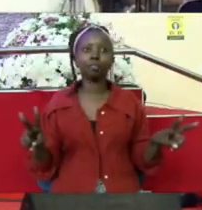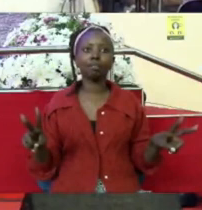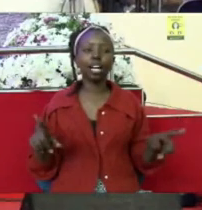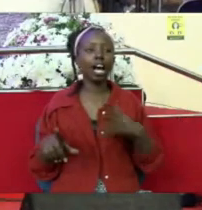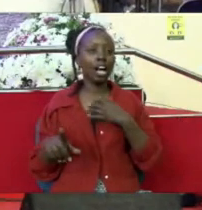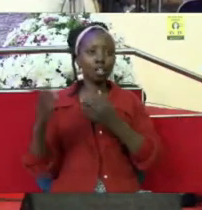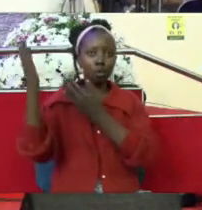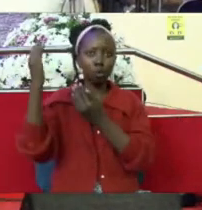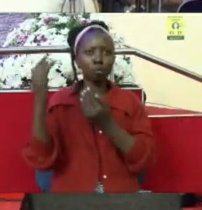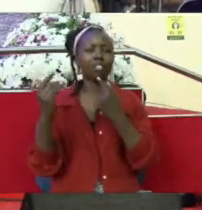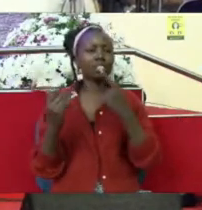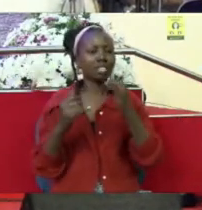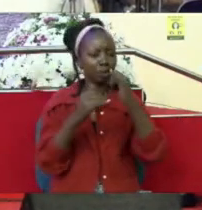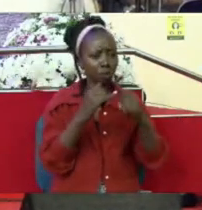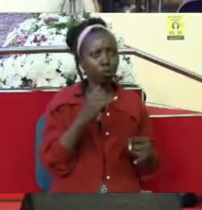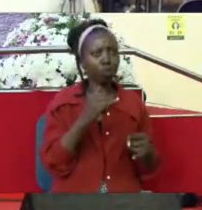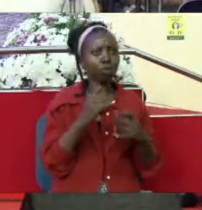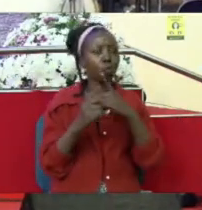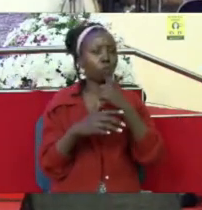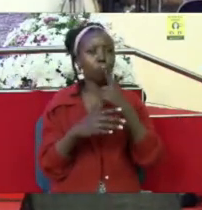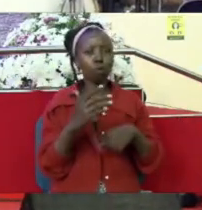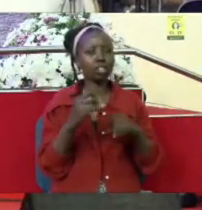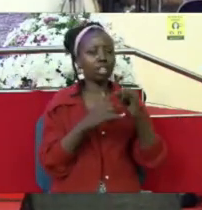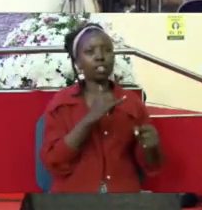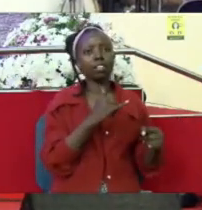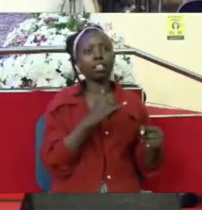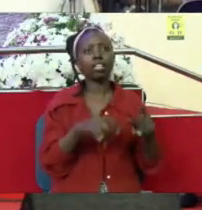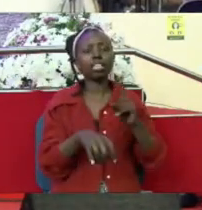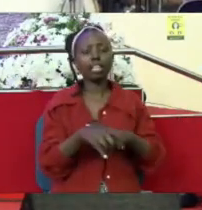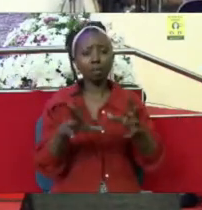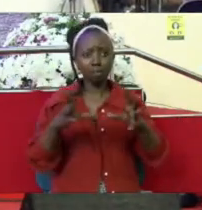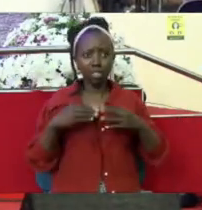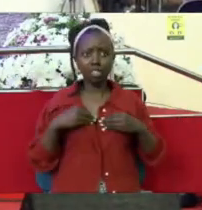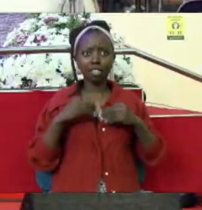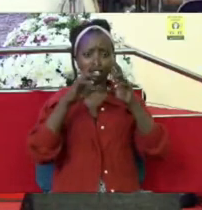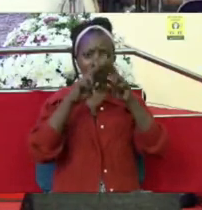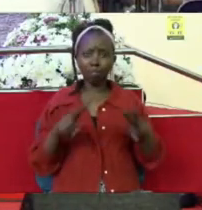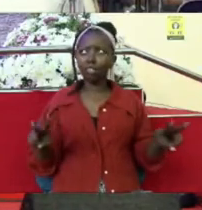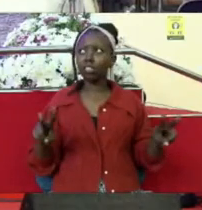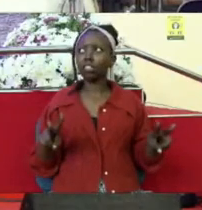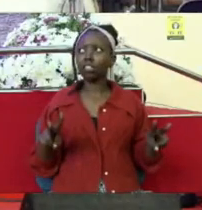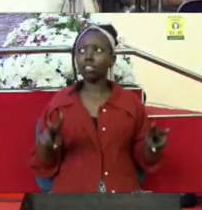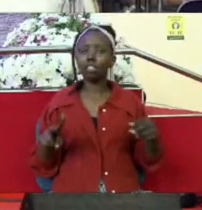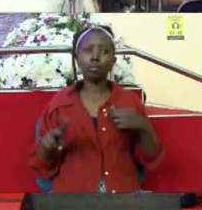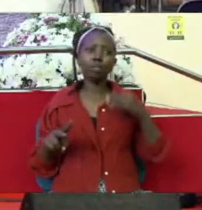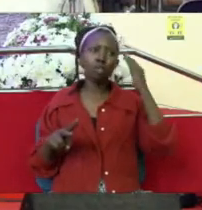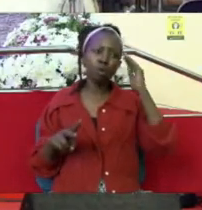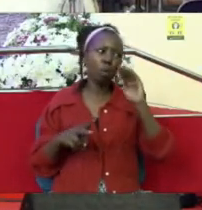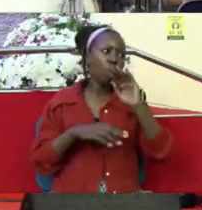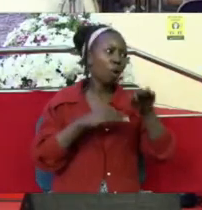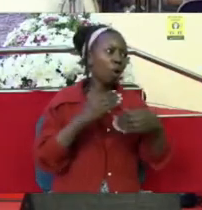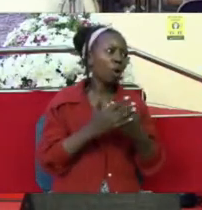said finally. Alisema hivi mwishowe. When they received it. Walipoipokea. I knew they were always wrong.